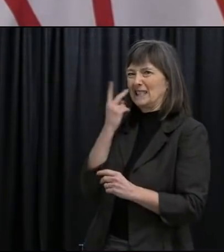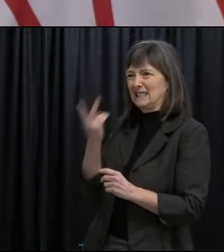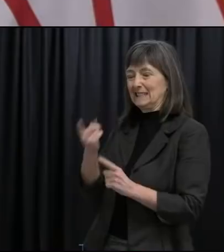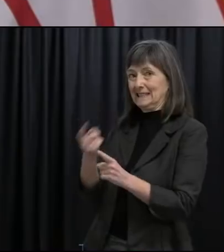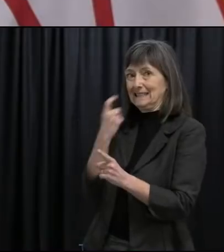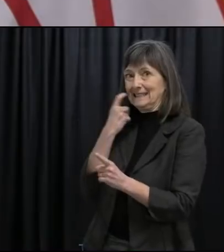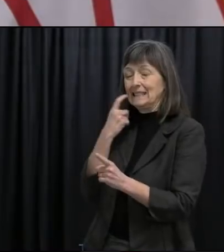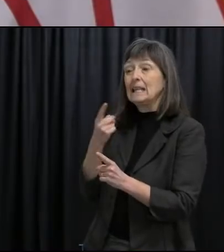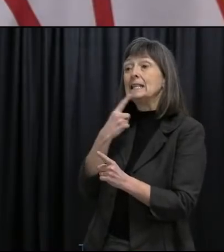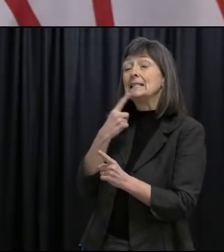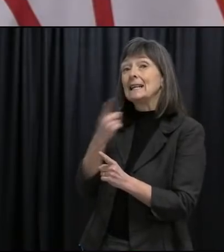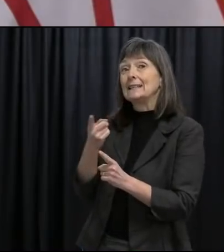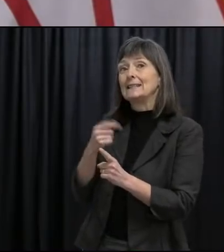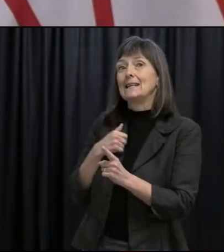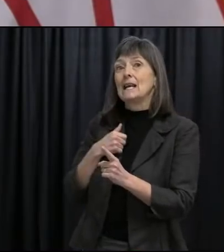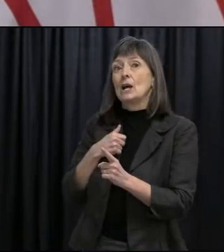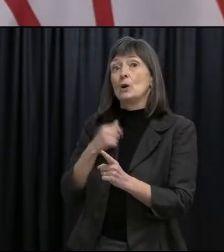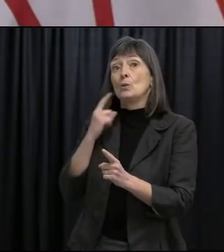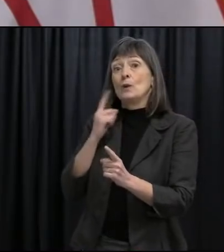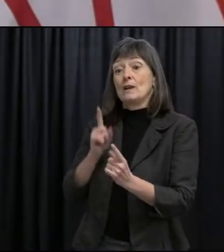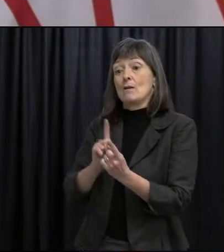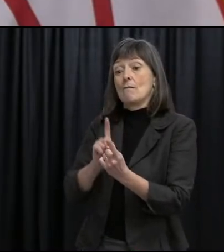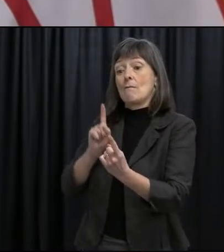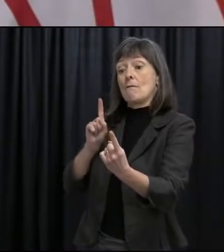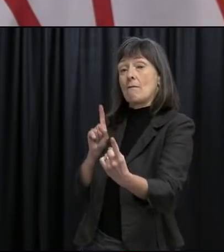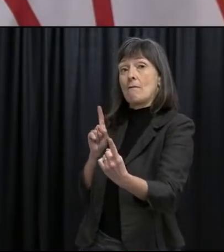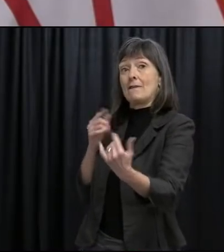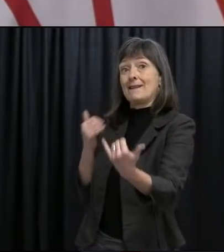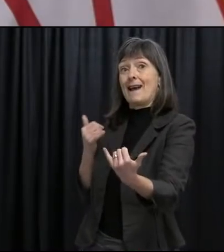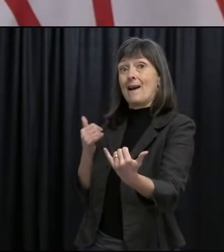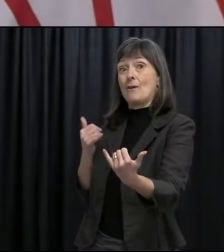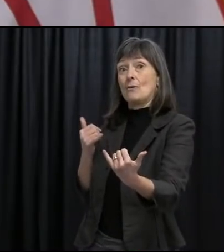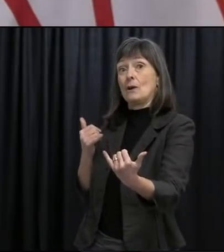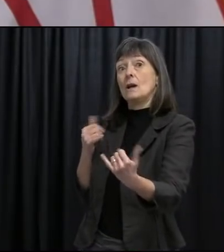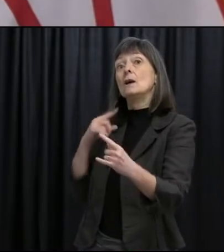apart now so that when we come back together, no one is missing.